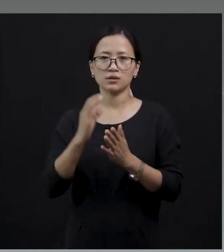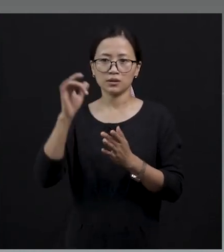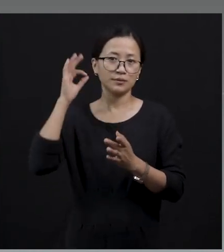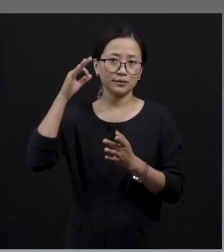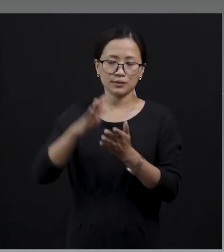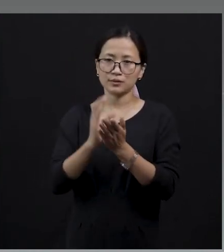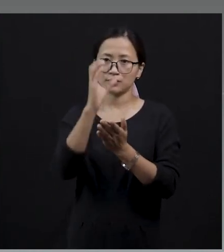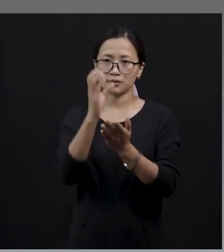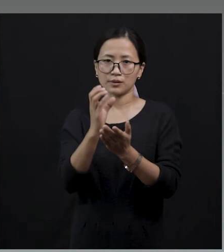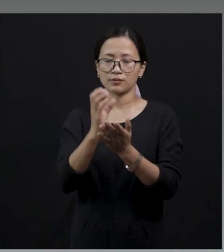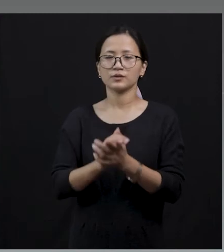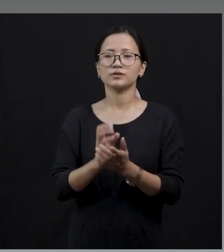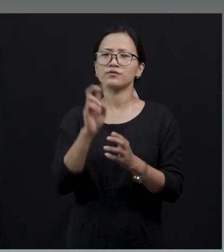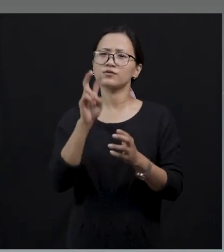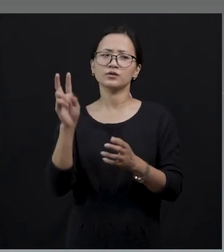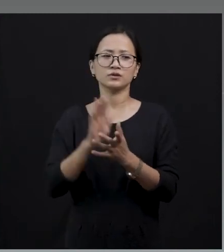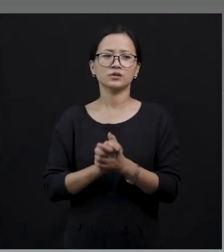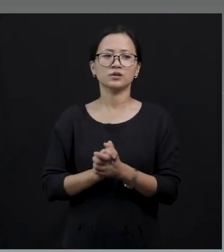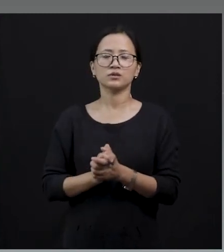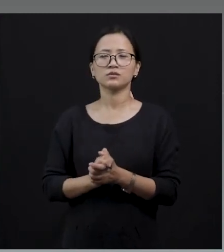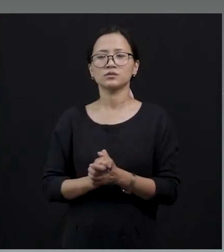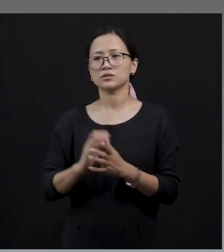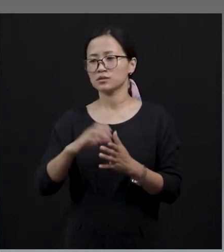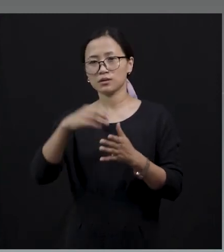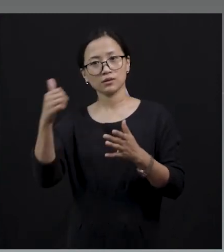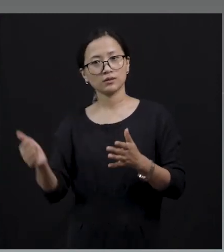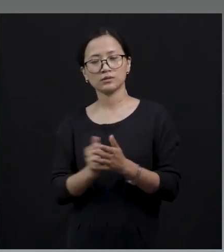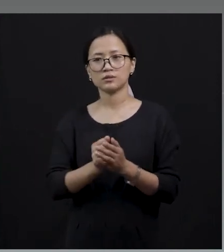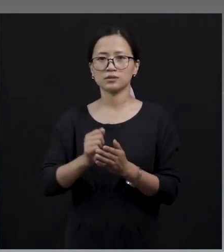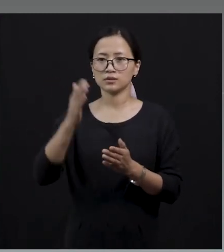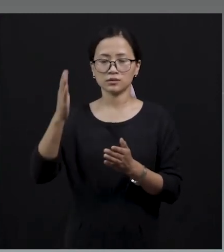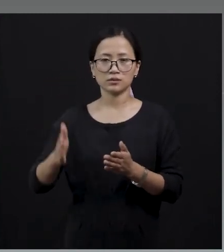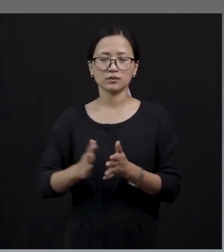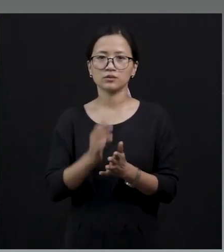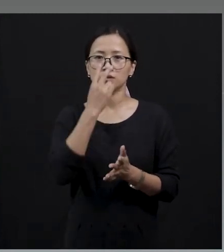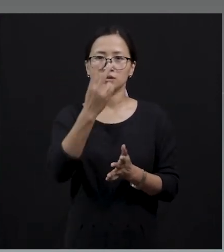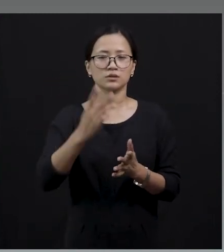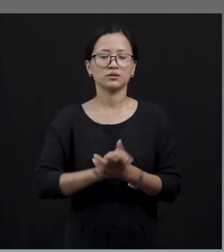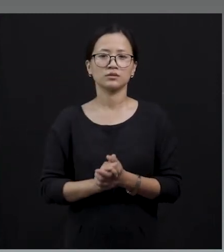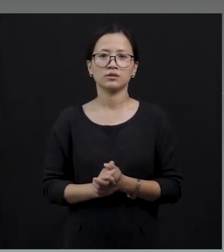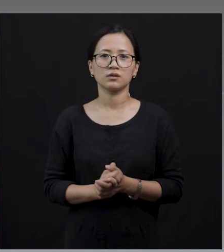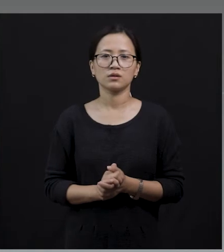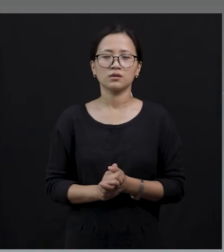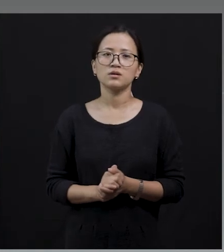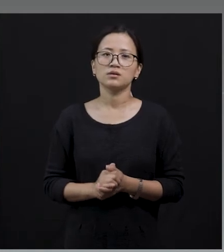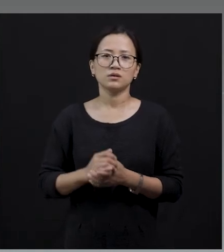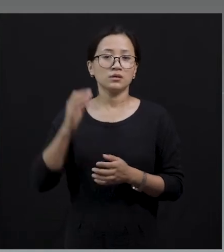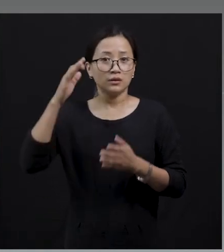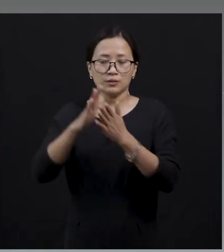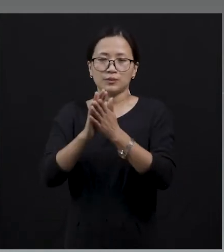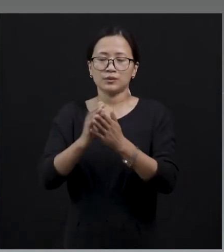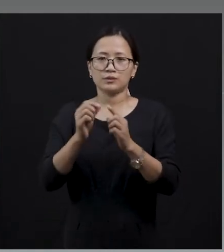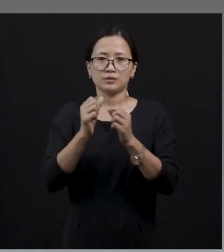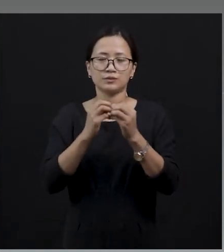this scale is evenly balanced. They are balanced. So that means we can say that the brinjals